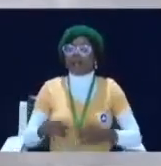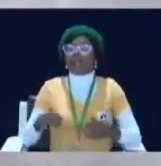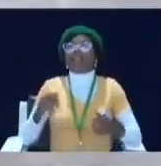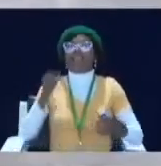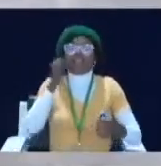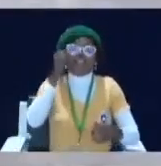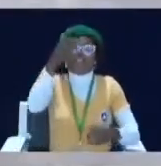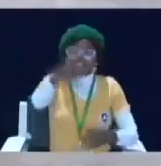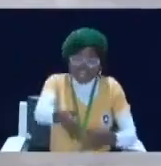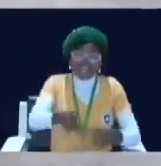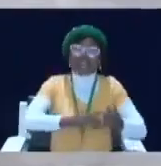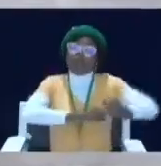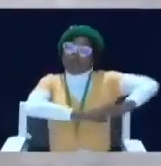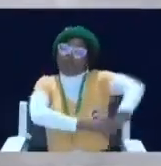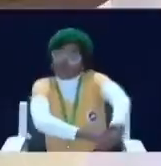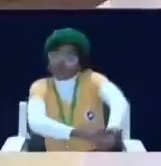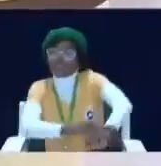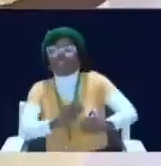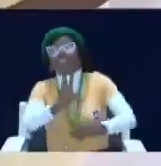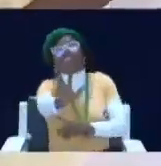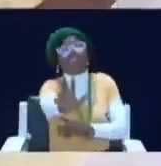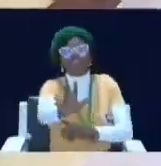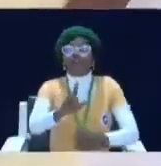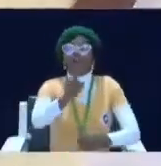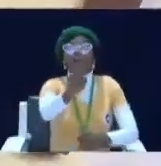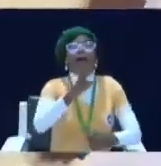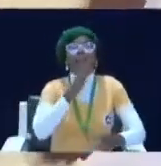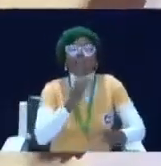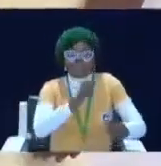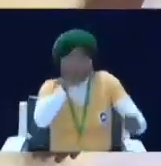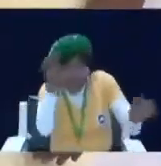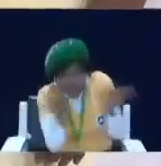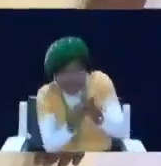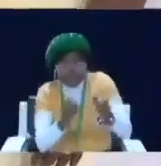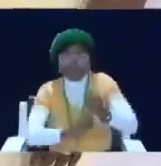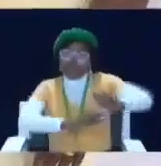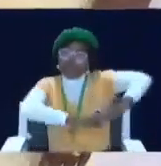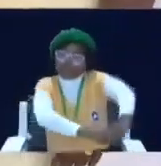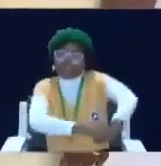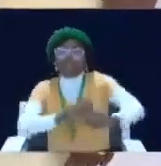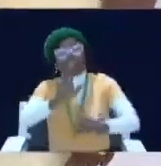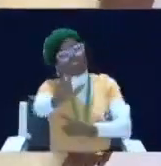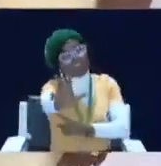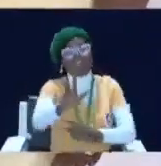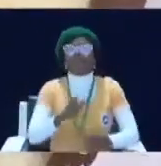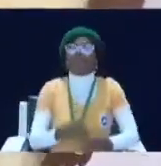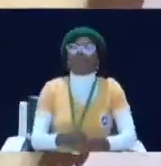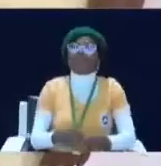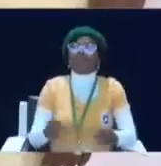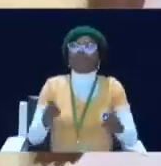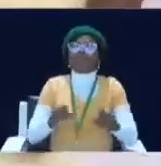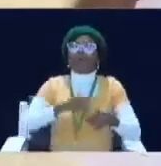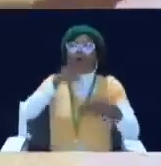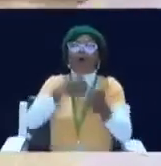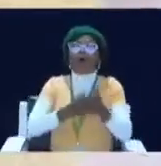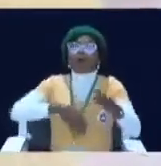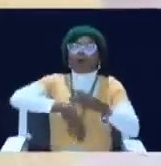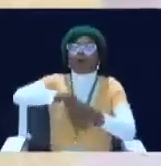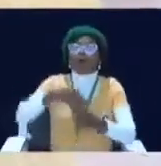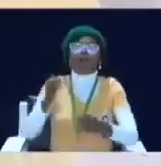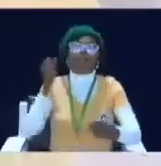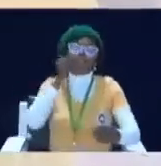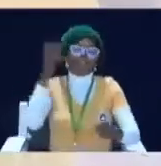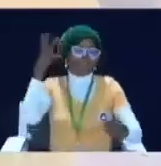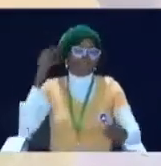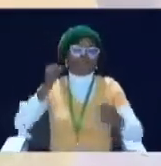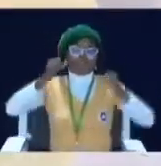she's there to protect the other ones. And we give God the glory that made it seamless. All throughout, she was very